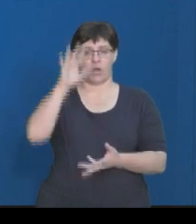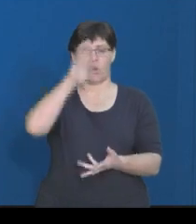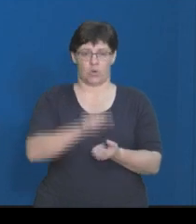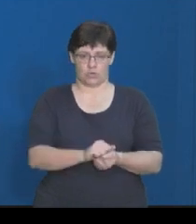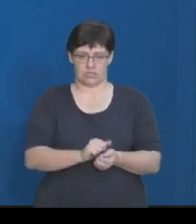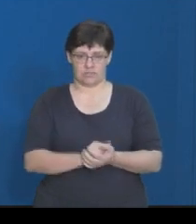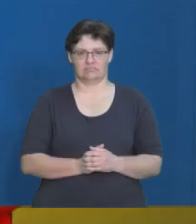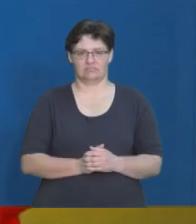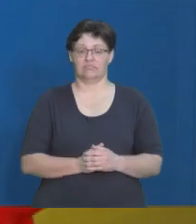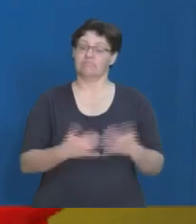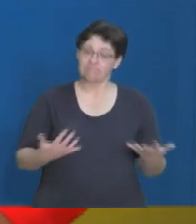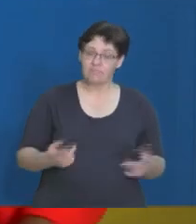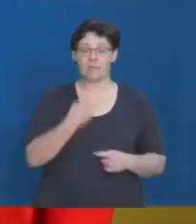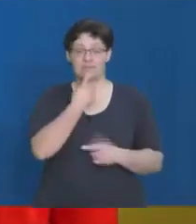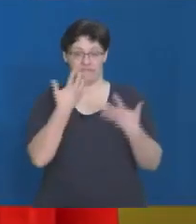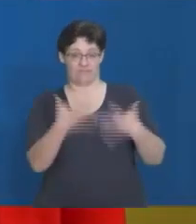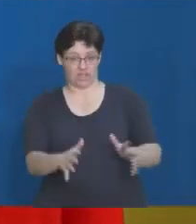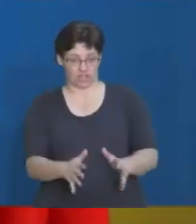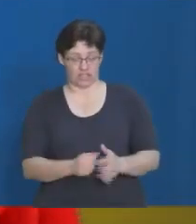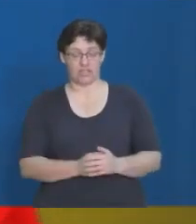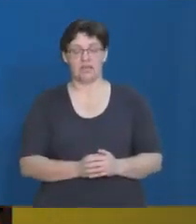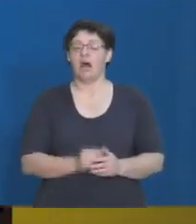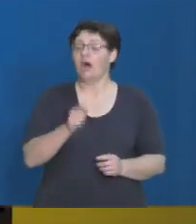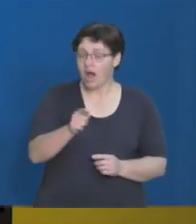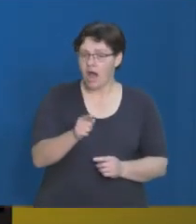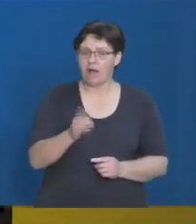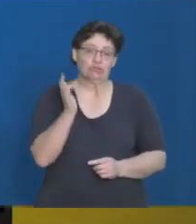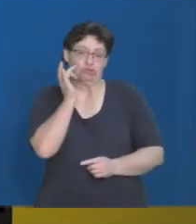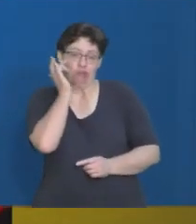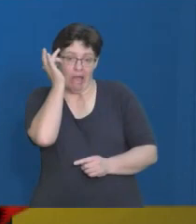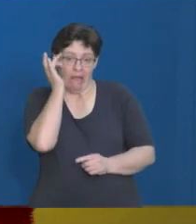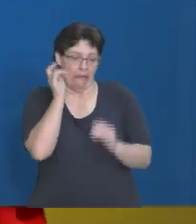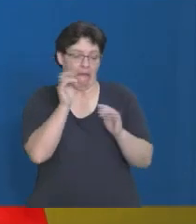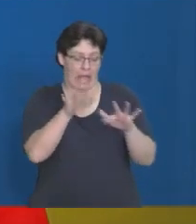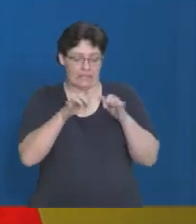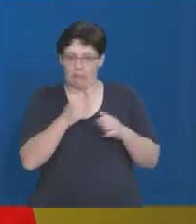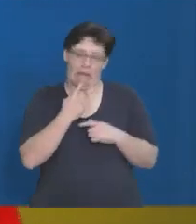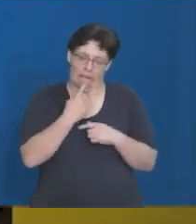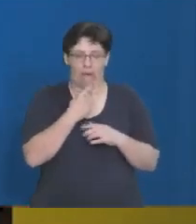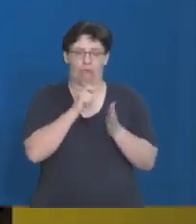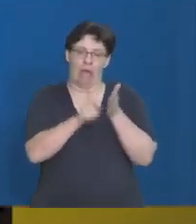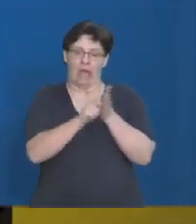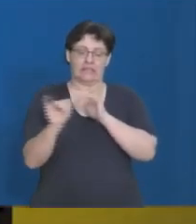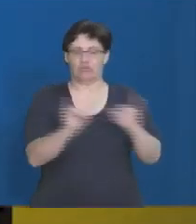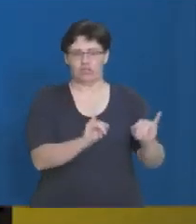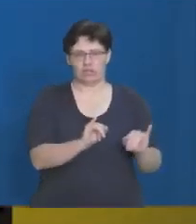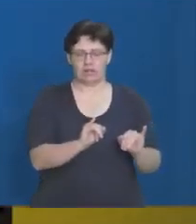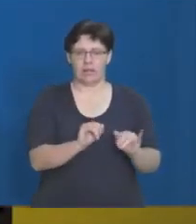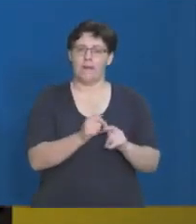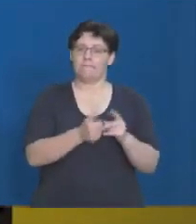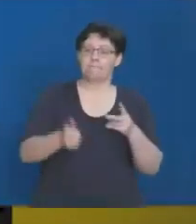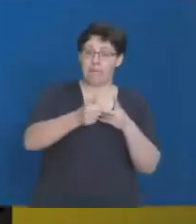conclusion. Like I'm saying to you, boys and girls, do not be shy in the exam to write introduction, main